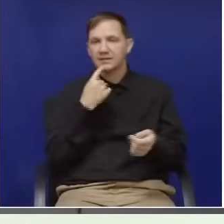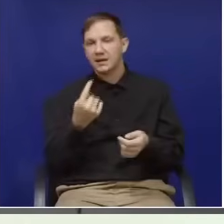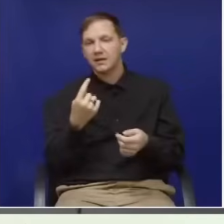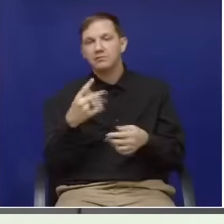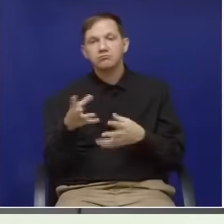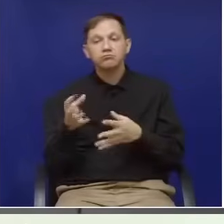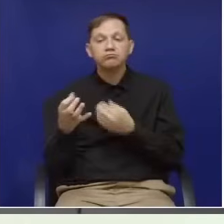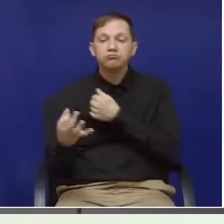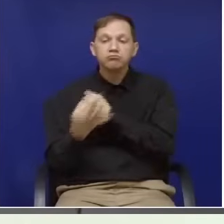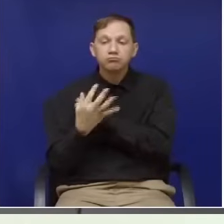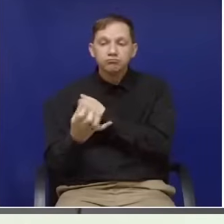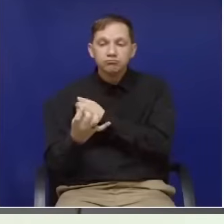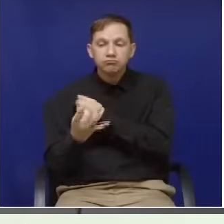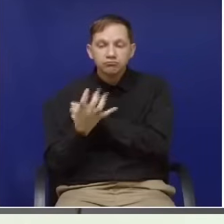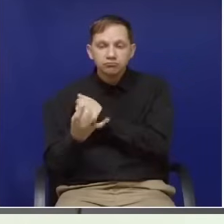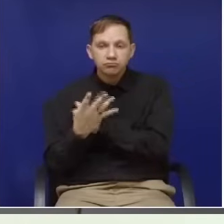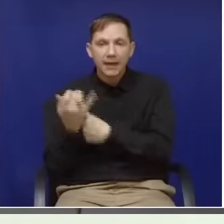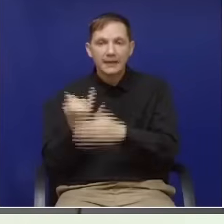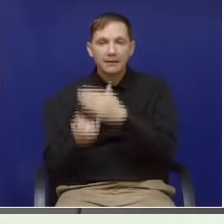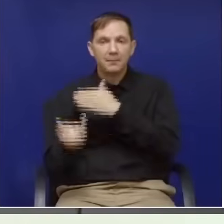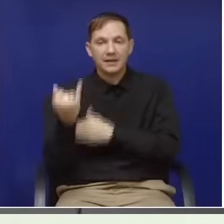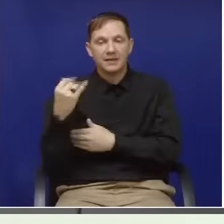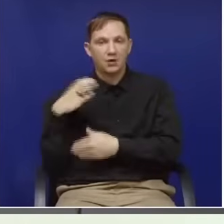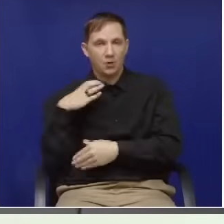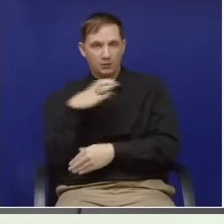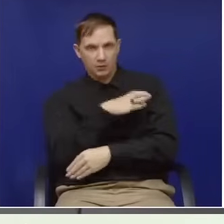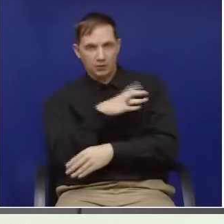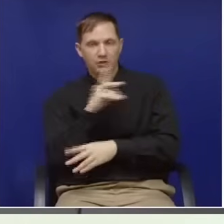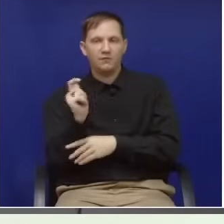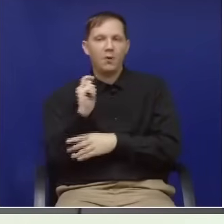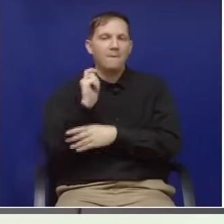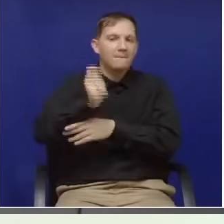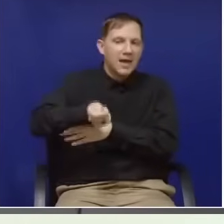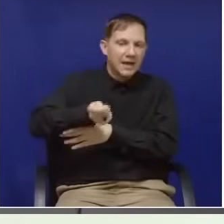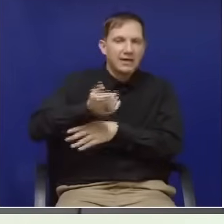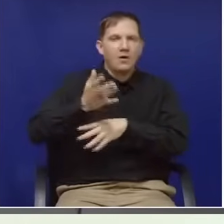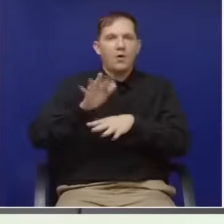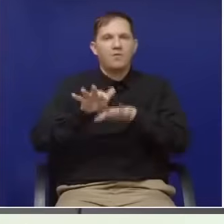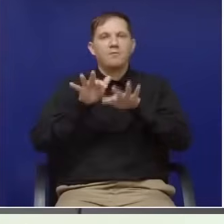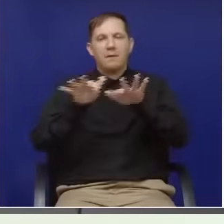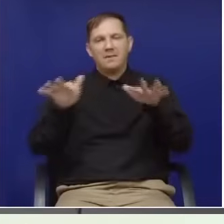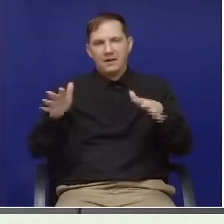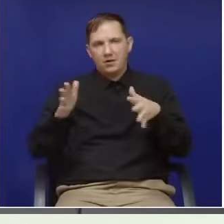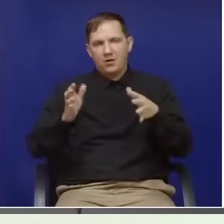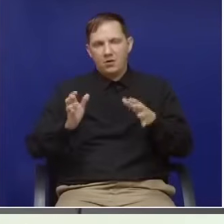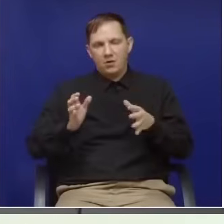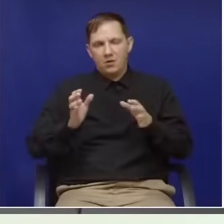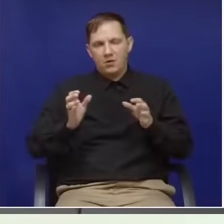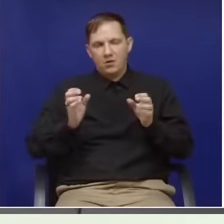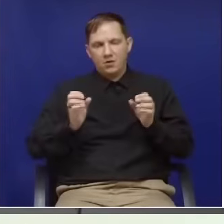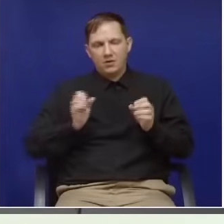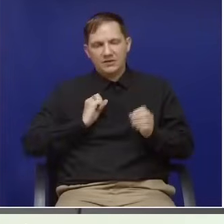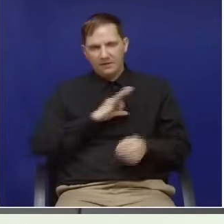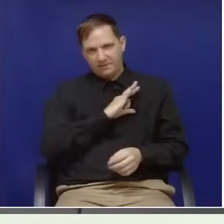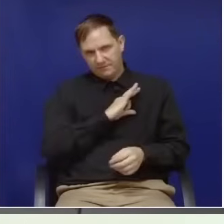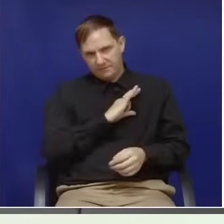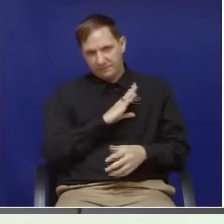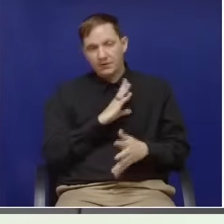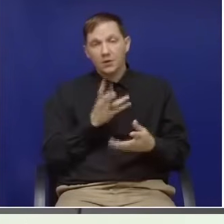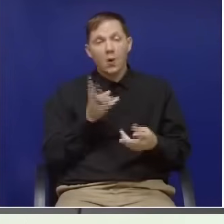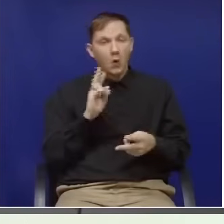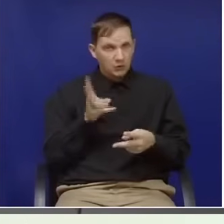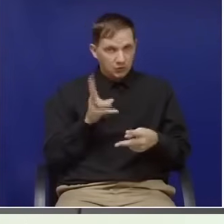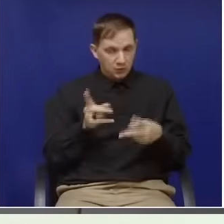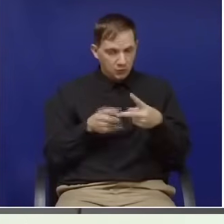recommendation of the Independent Commission for the Remuneration of Public Office Bearers. Furthermore, Parliament